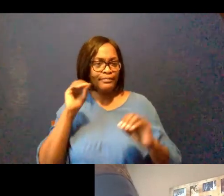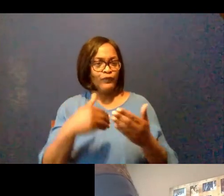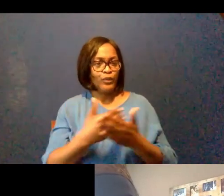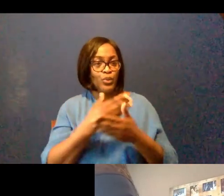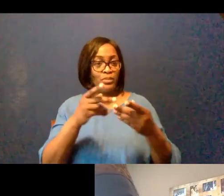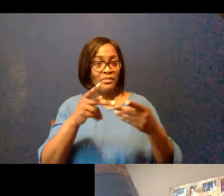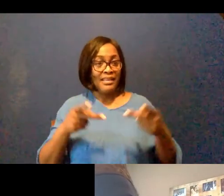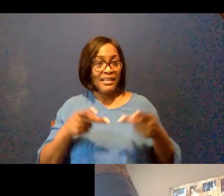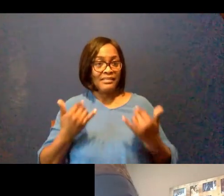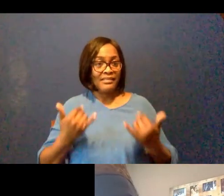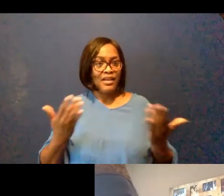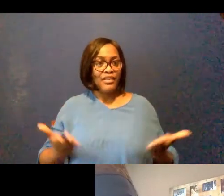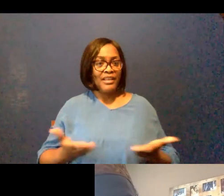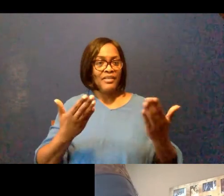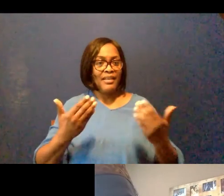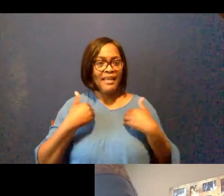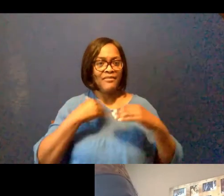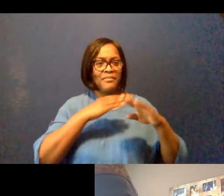But